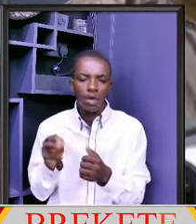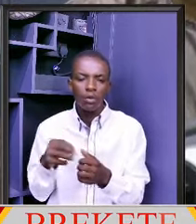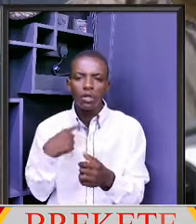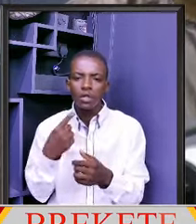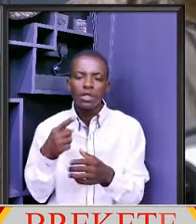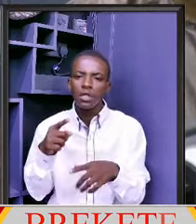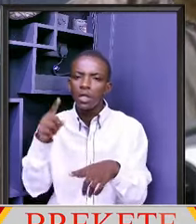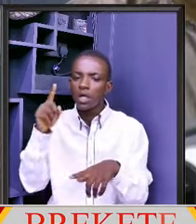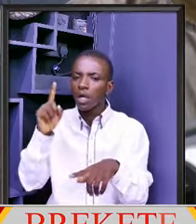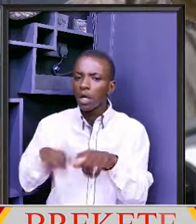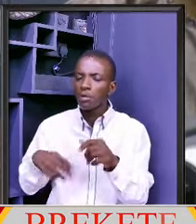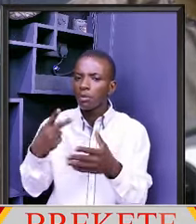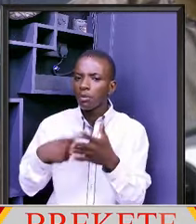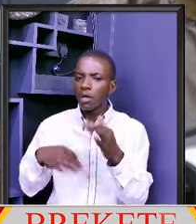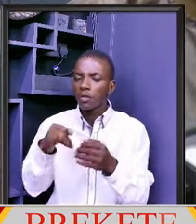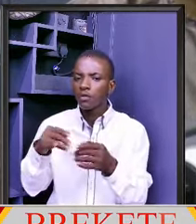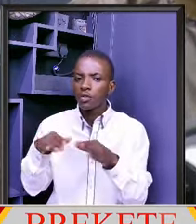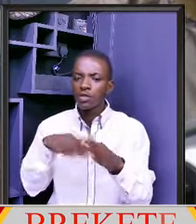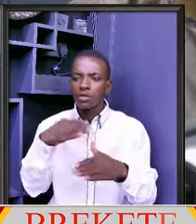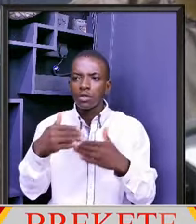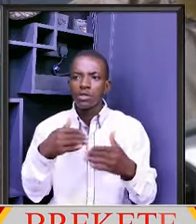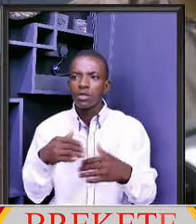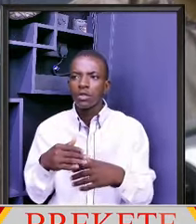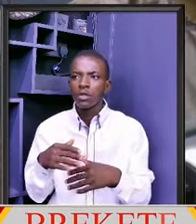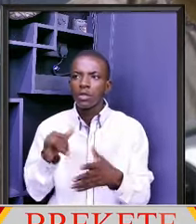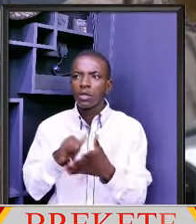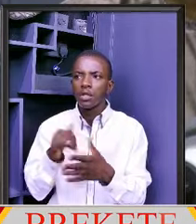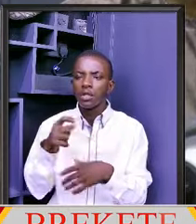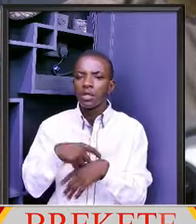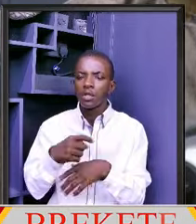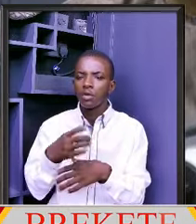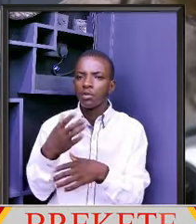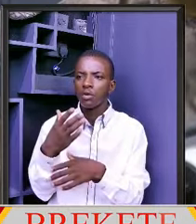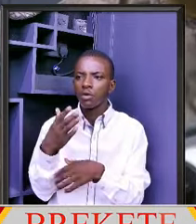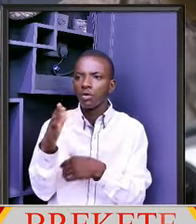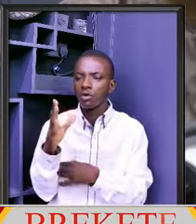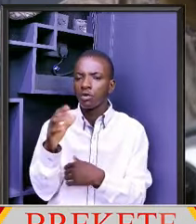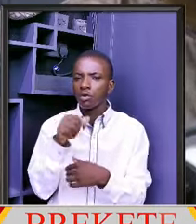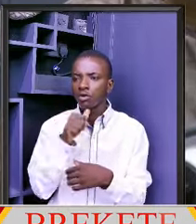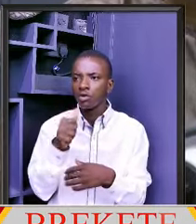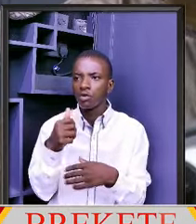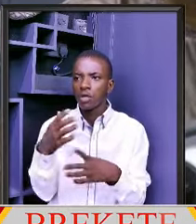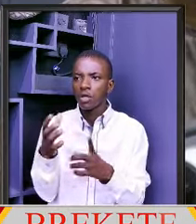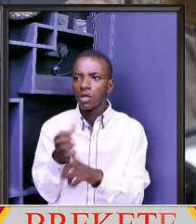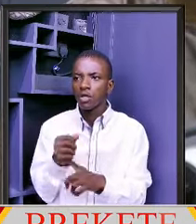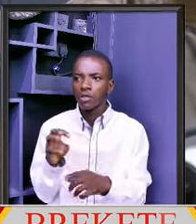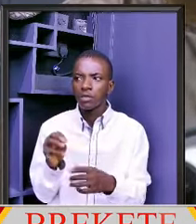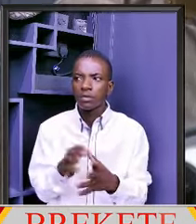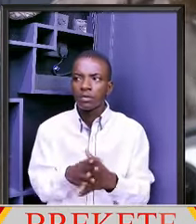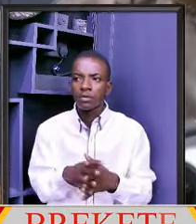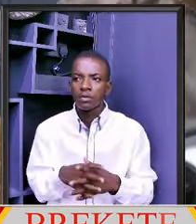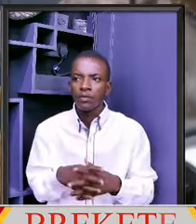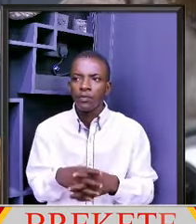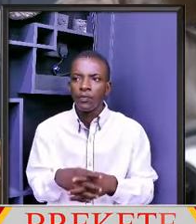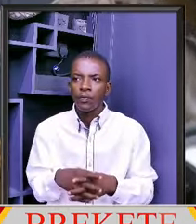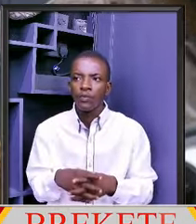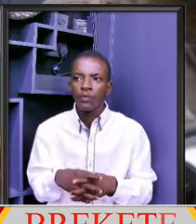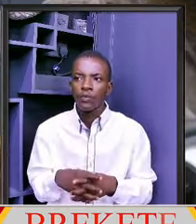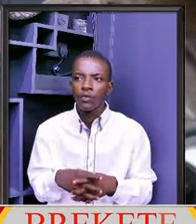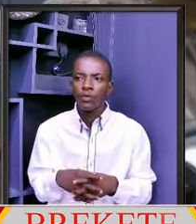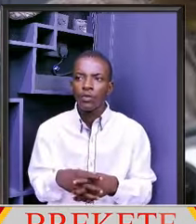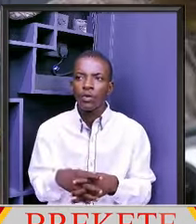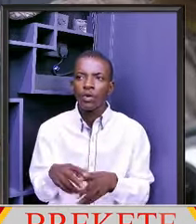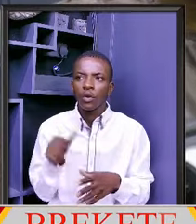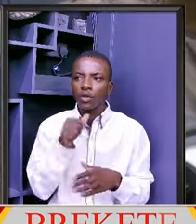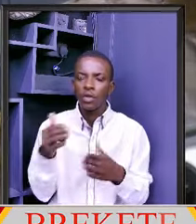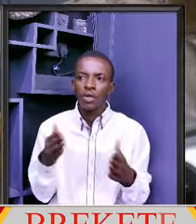told him, I cannot be part of this journey. This kind that time, God never catch him. He deal with them that time. Yes. I said, this kangaroo